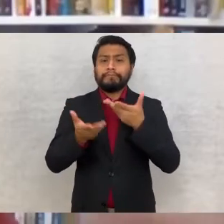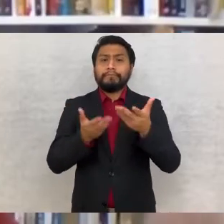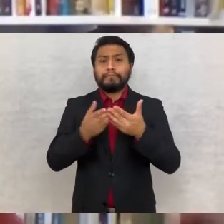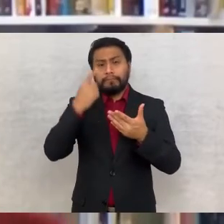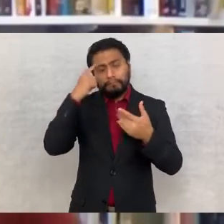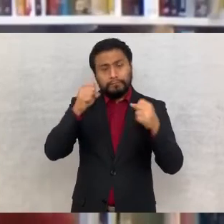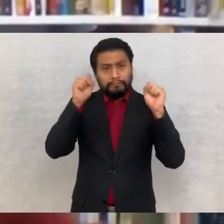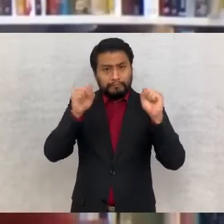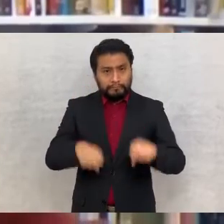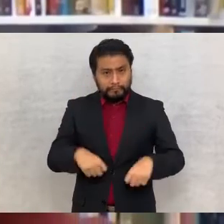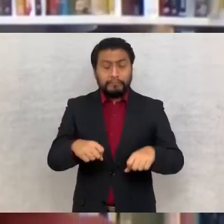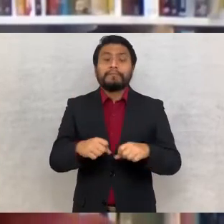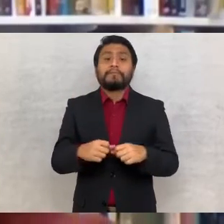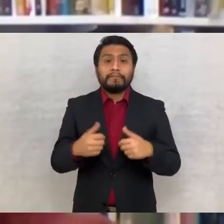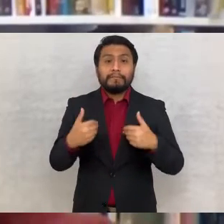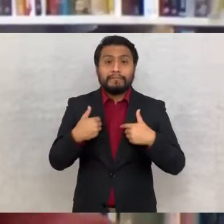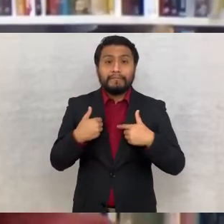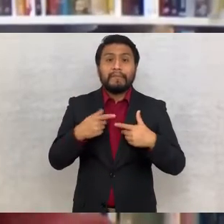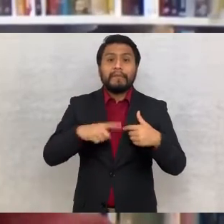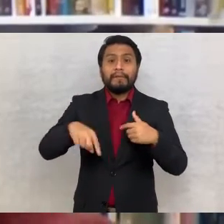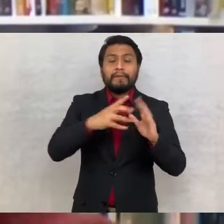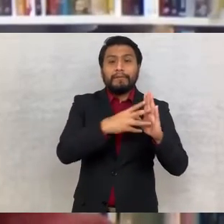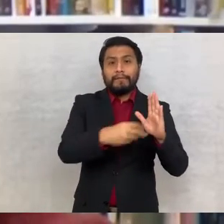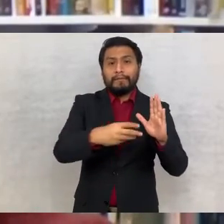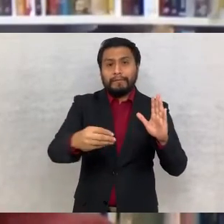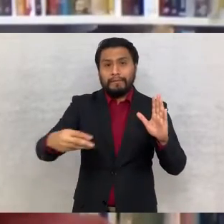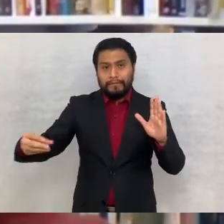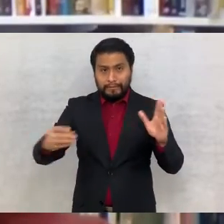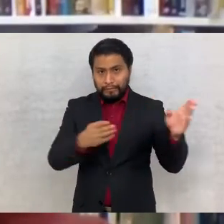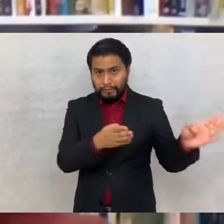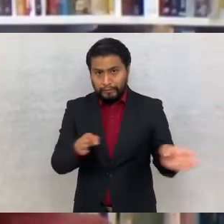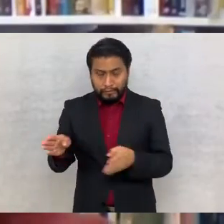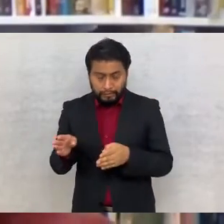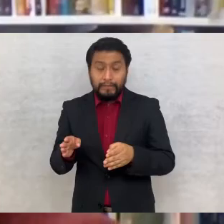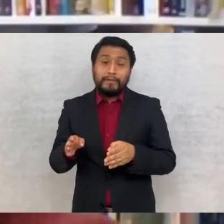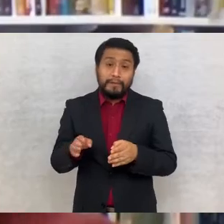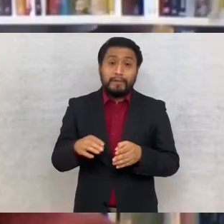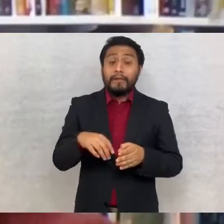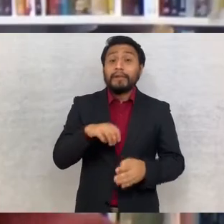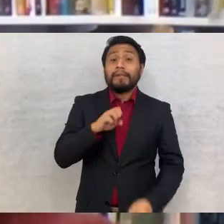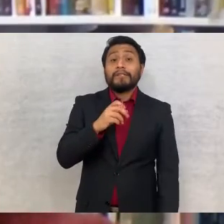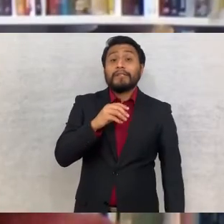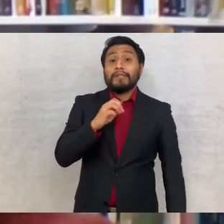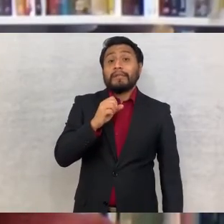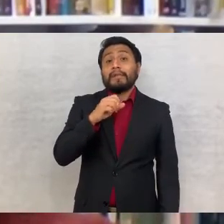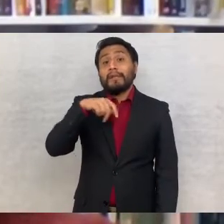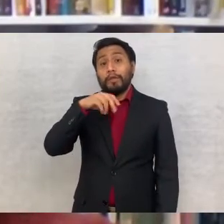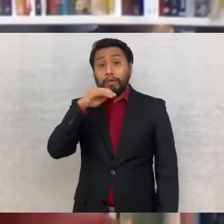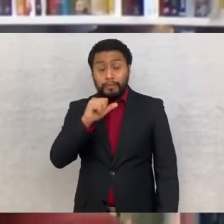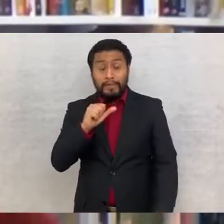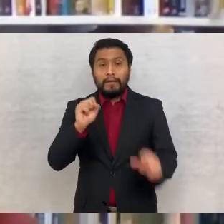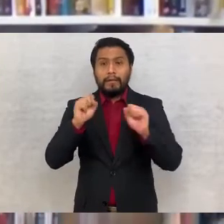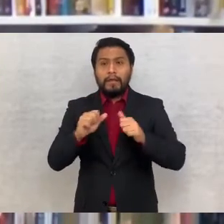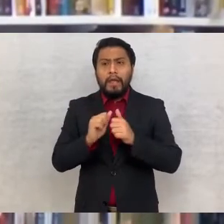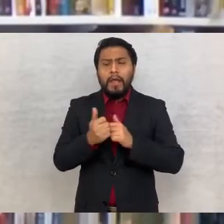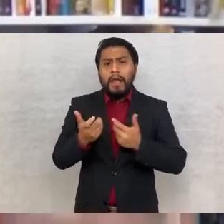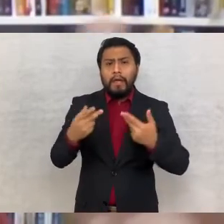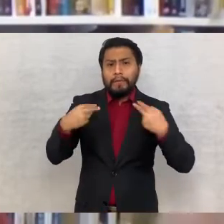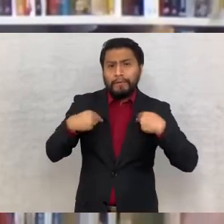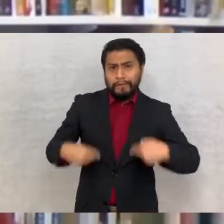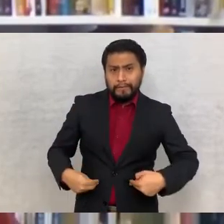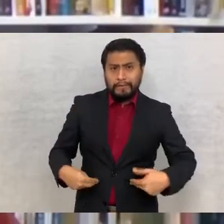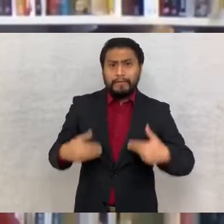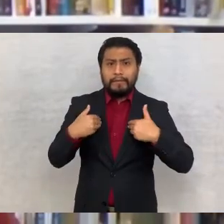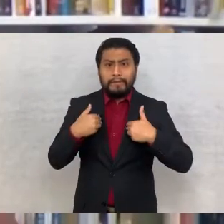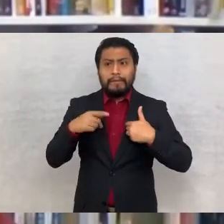And what followed was the proposal to establish mechanisms of differential reproduction for them. The eugenic utopia preserves a tendency to reduce